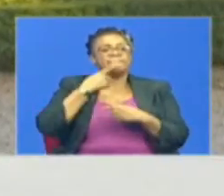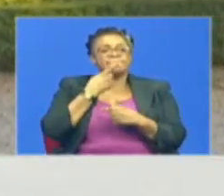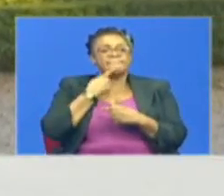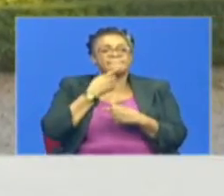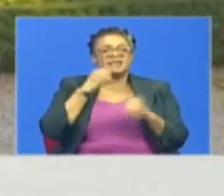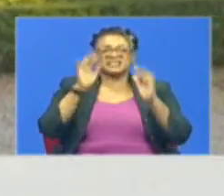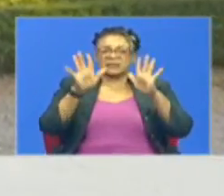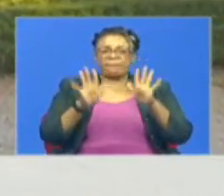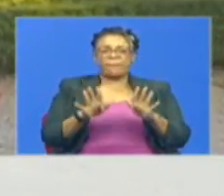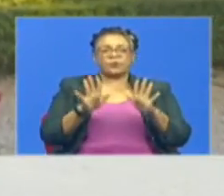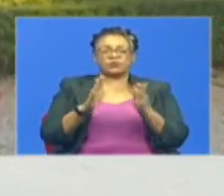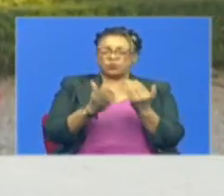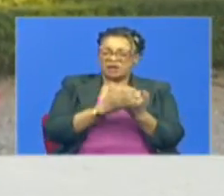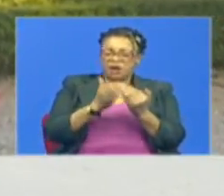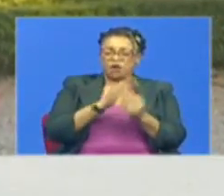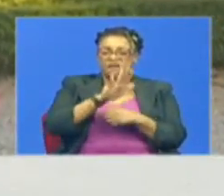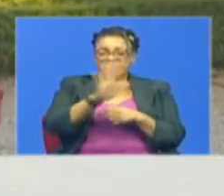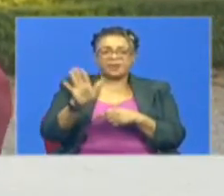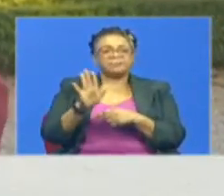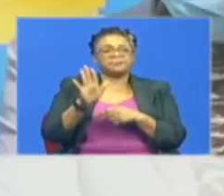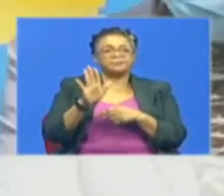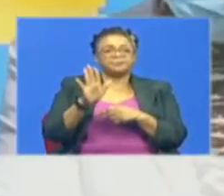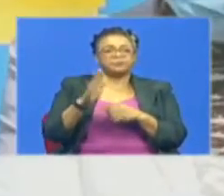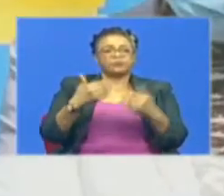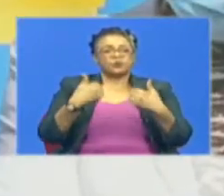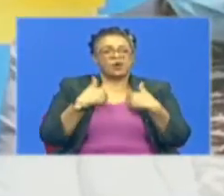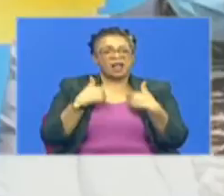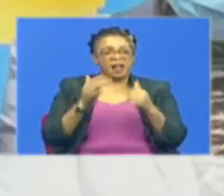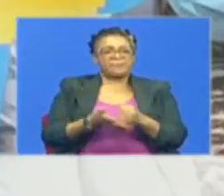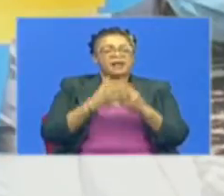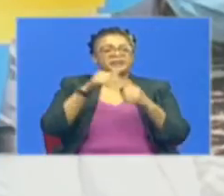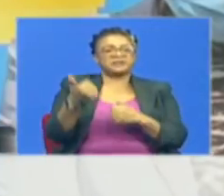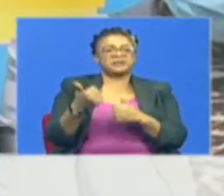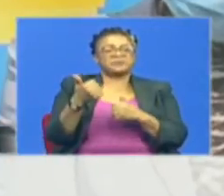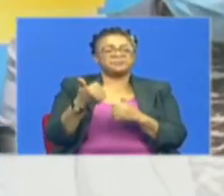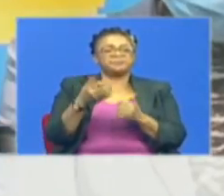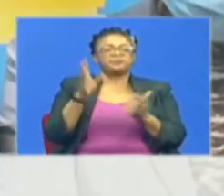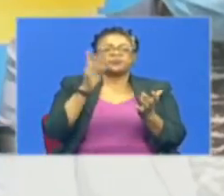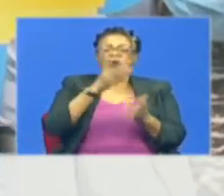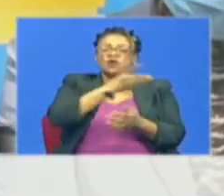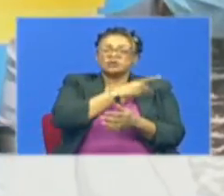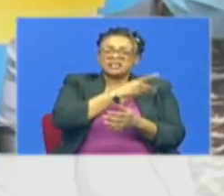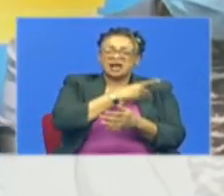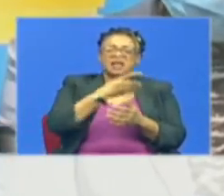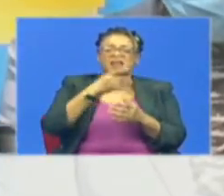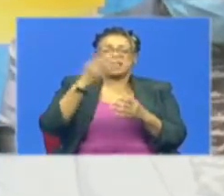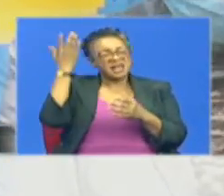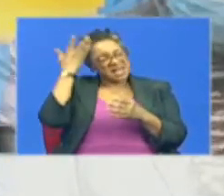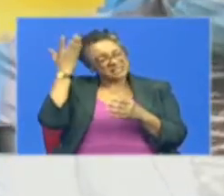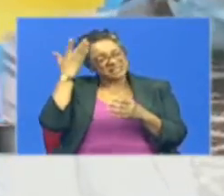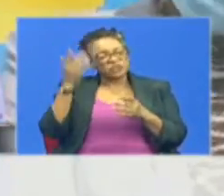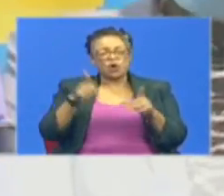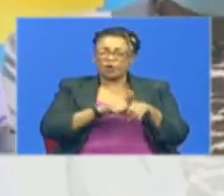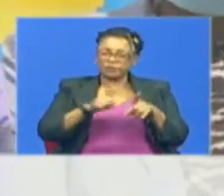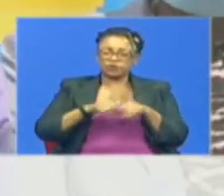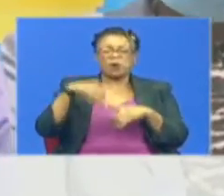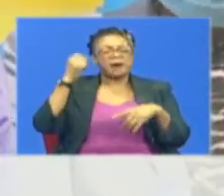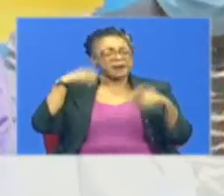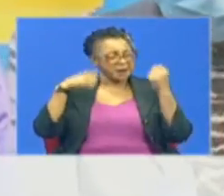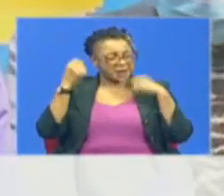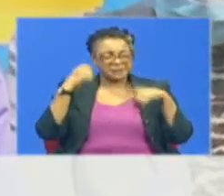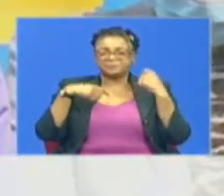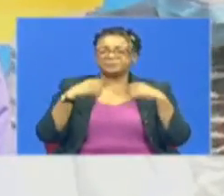to take care of them for them to help others. Doctors, nurses, lab people, they also cry. They feel